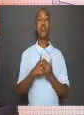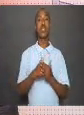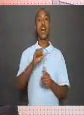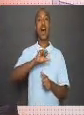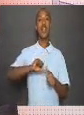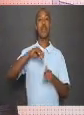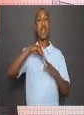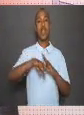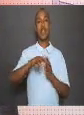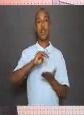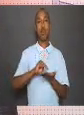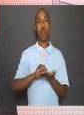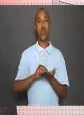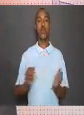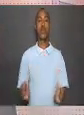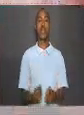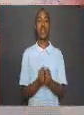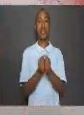in the molecule together.